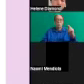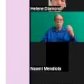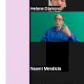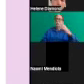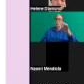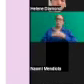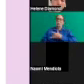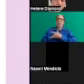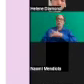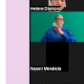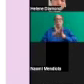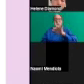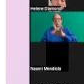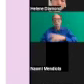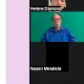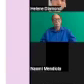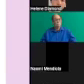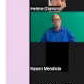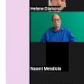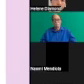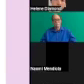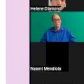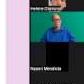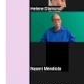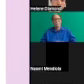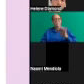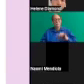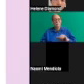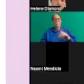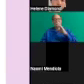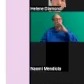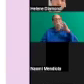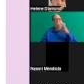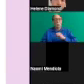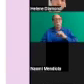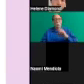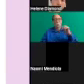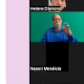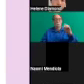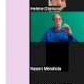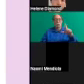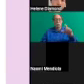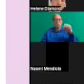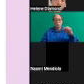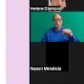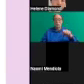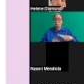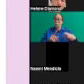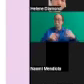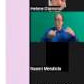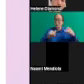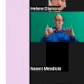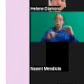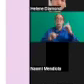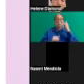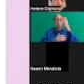charity. So that's a very archaic model, but hey, many of these still exist, right?